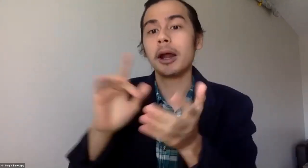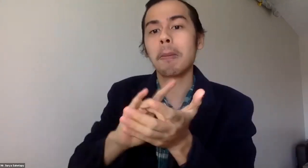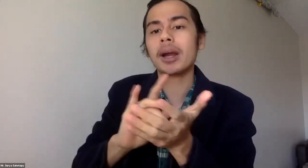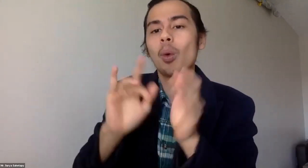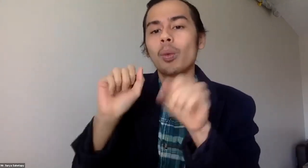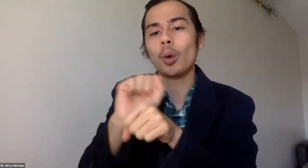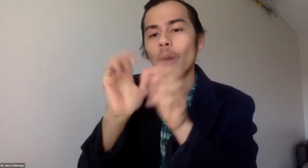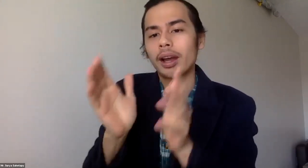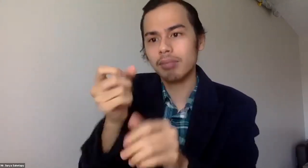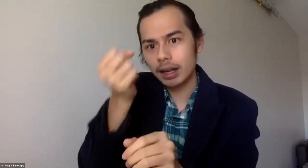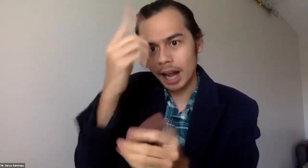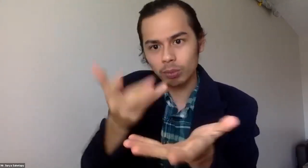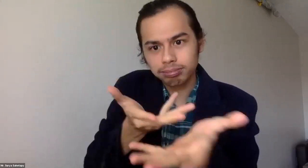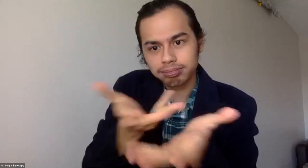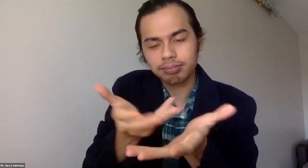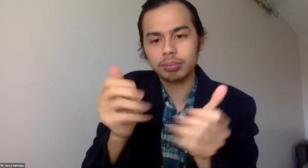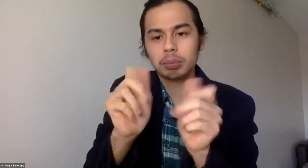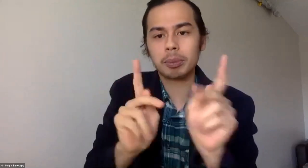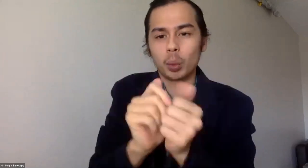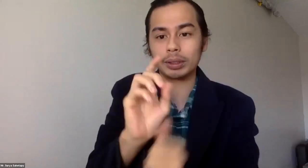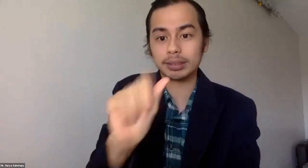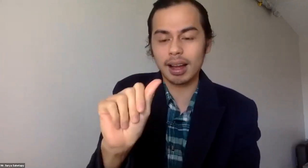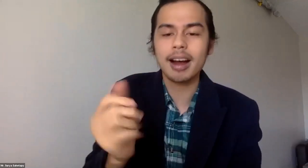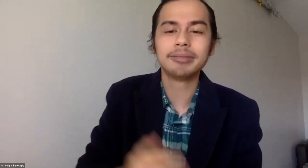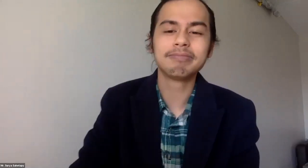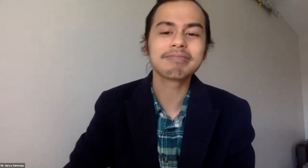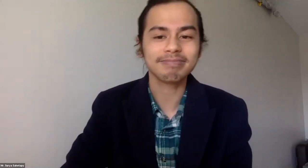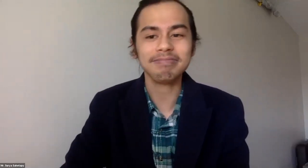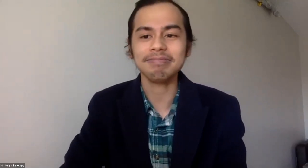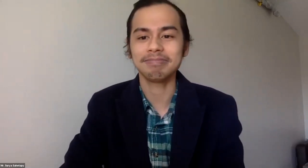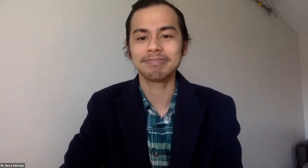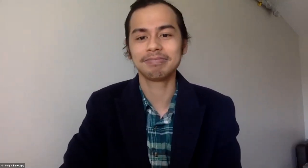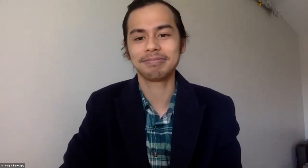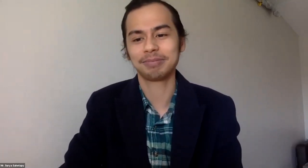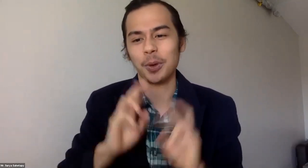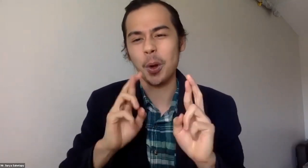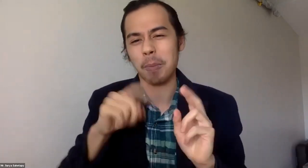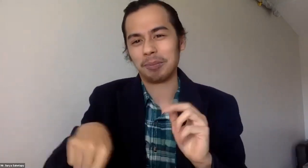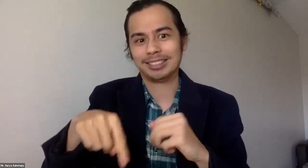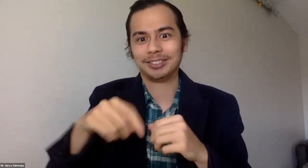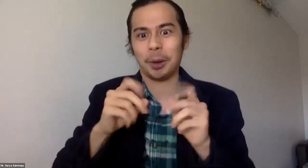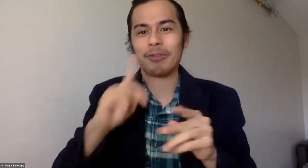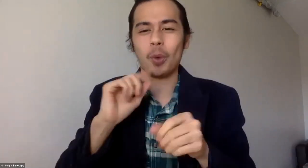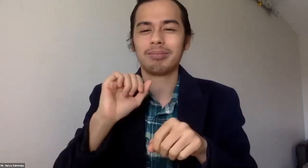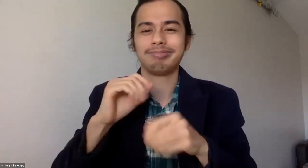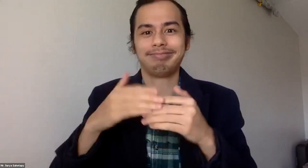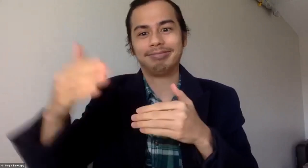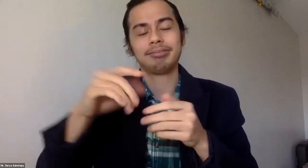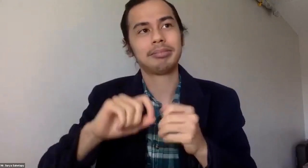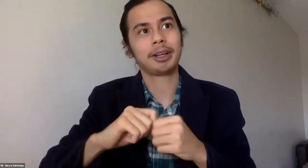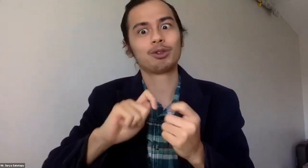education, but certainly for education as well as medical services as well for disabled